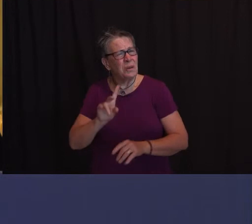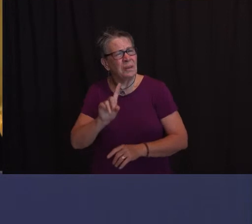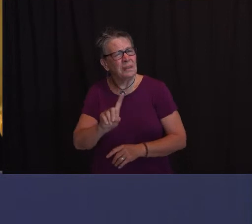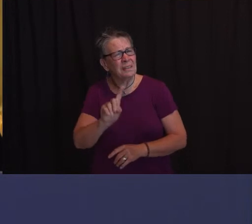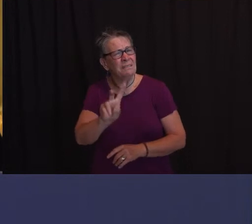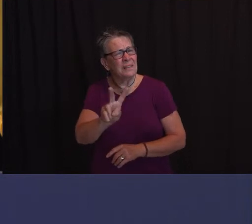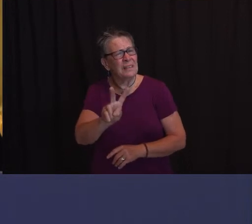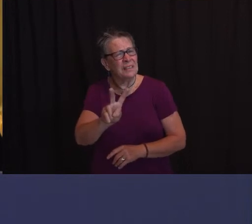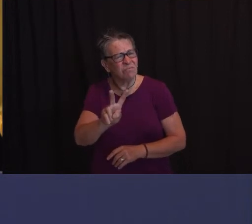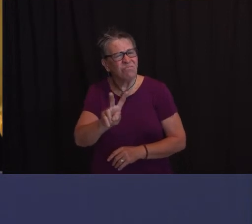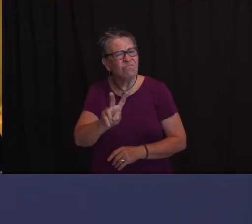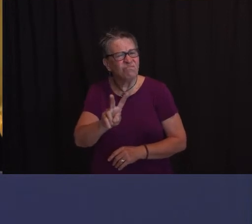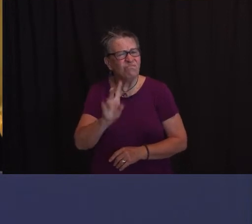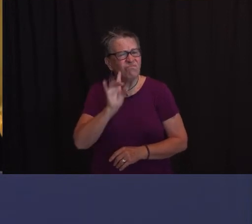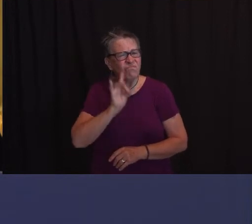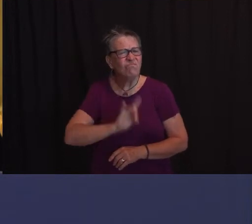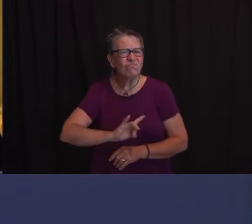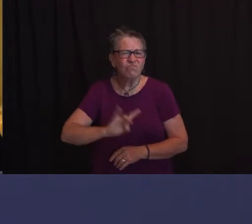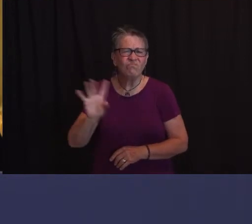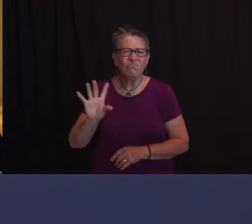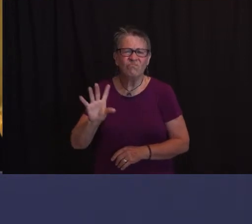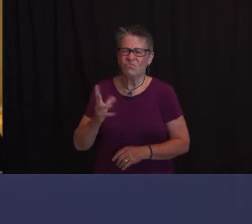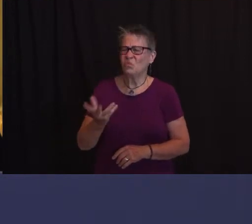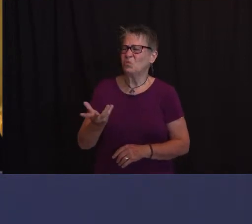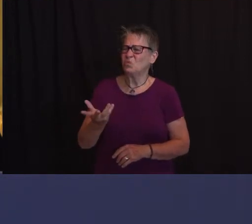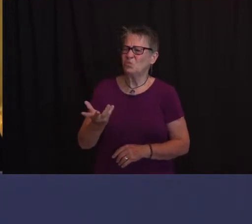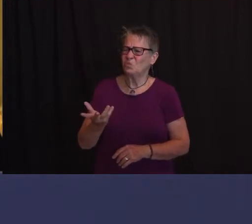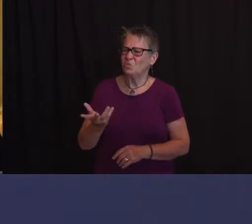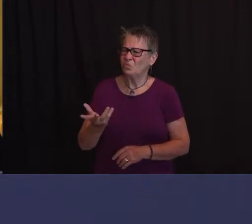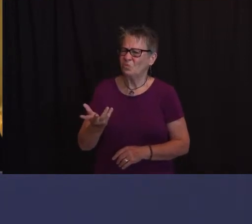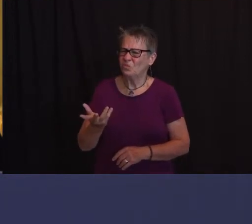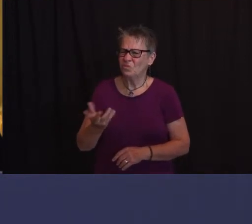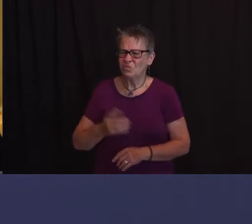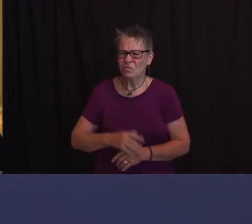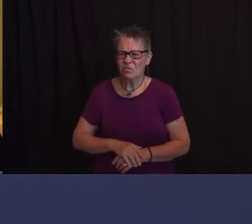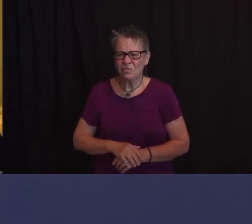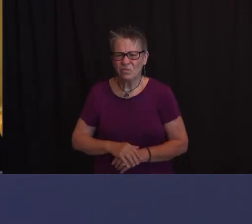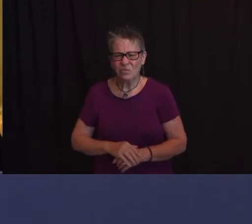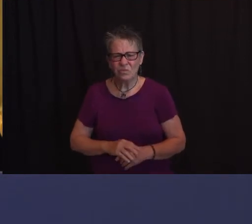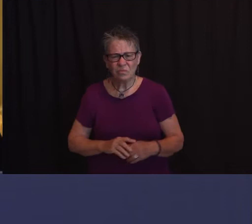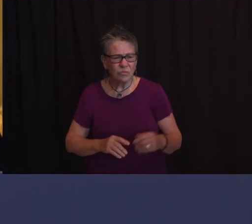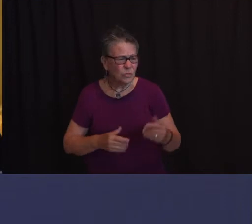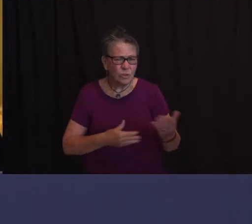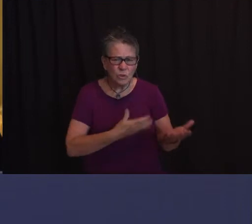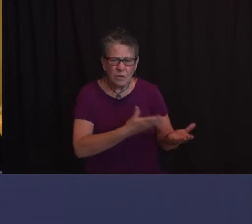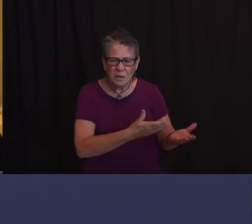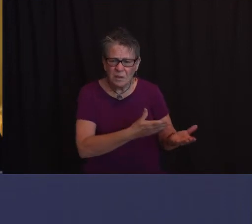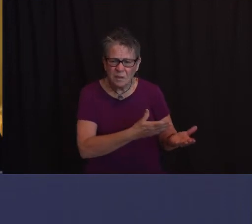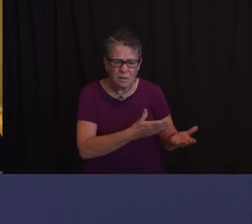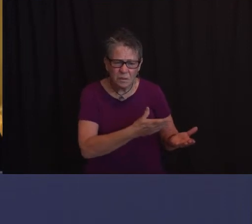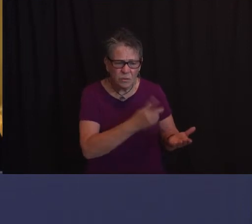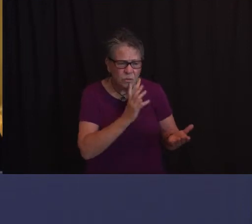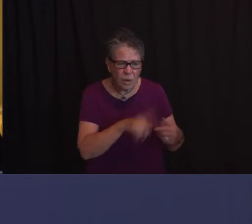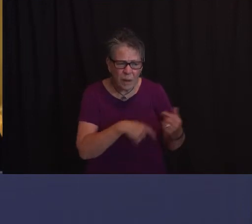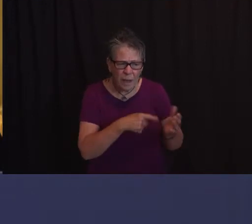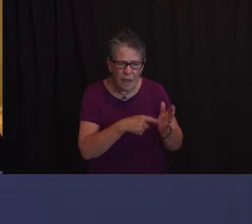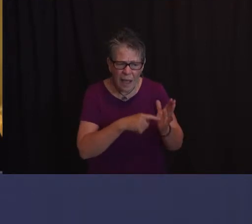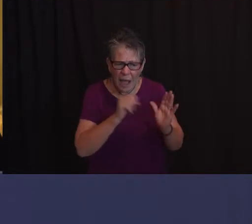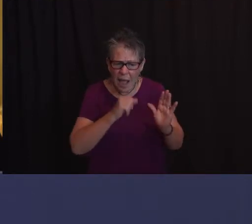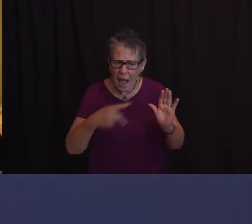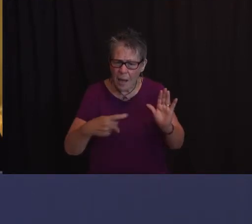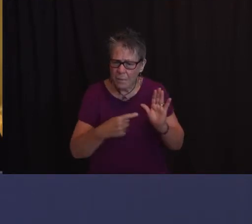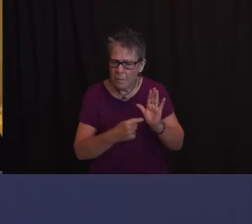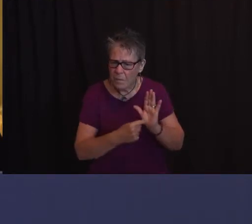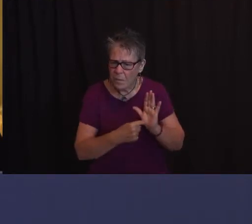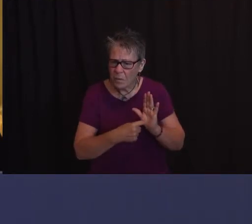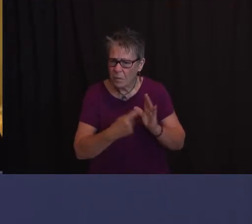on the docket front, or should we get back with any? We'll get back to you. Yeah. I have to get back on the cost. We'll come See